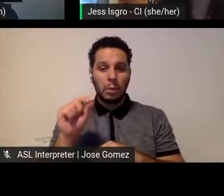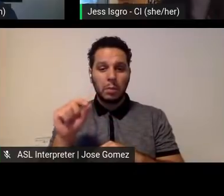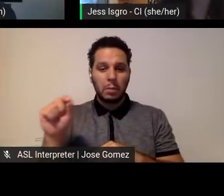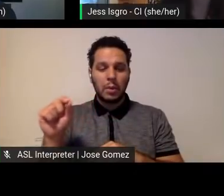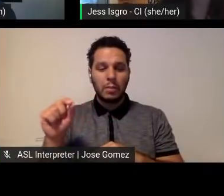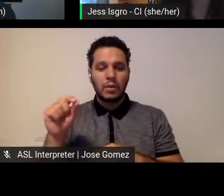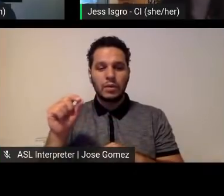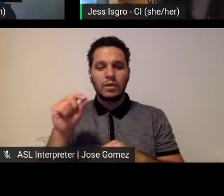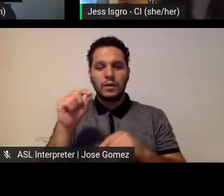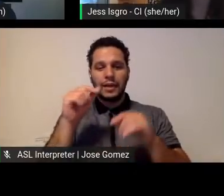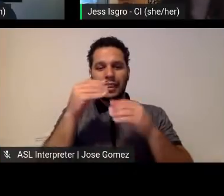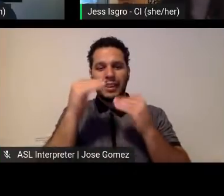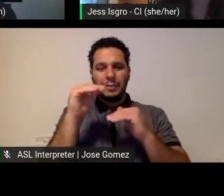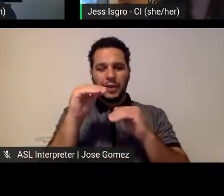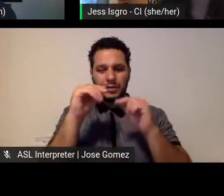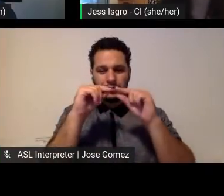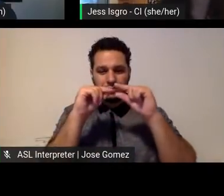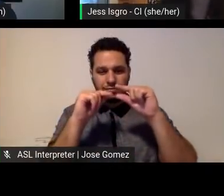like listed out in the.